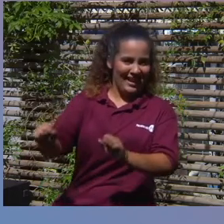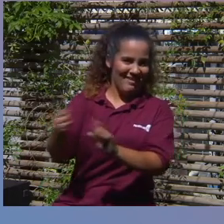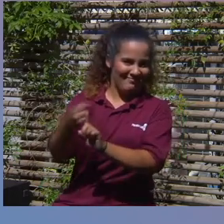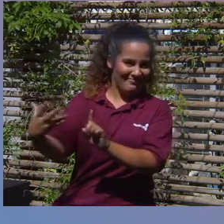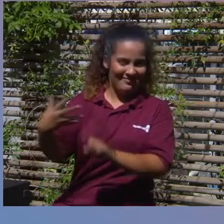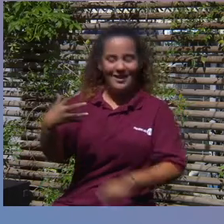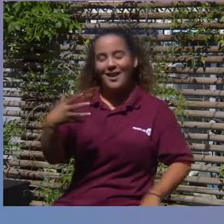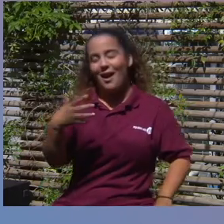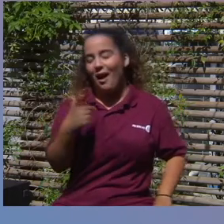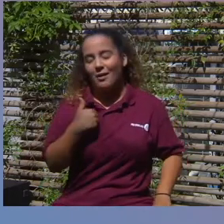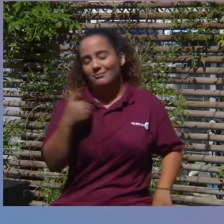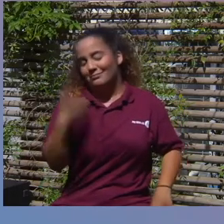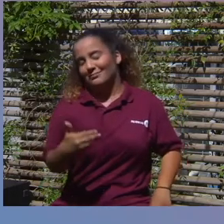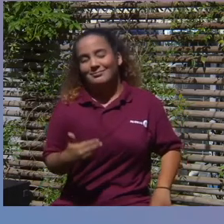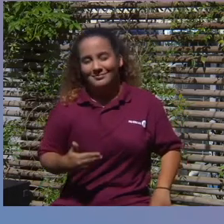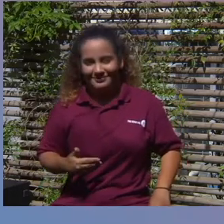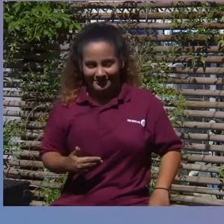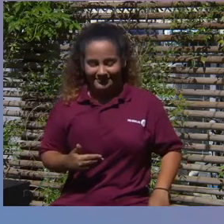you. So